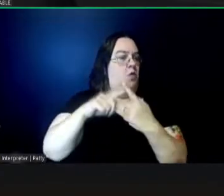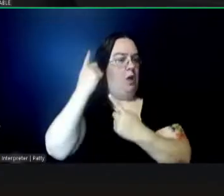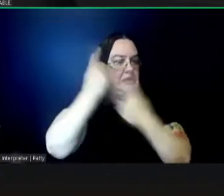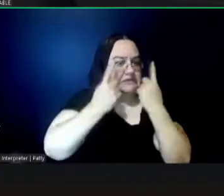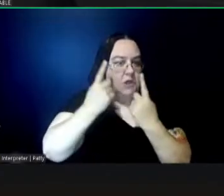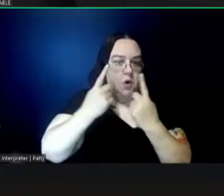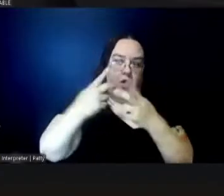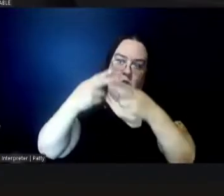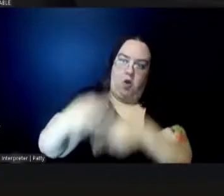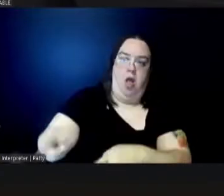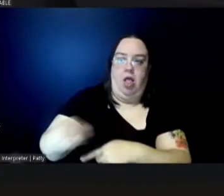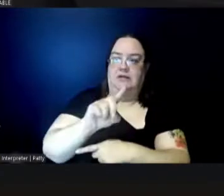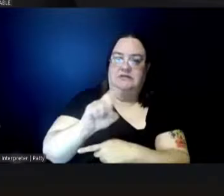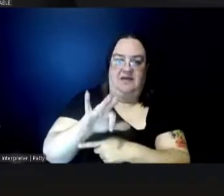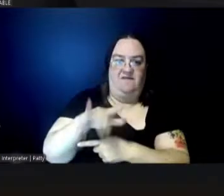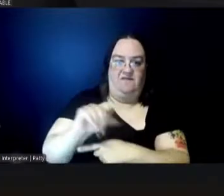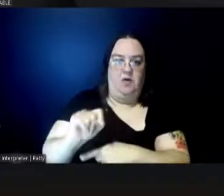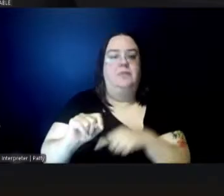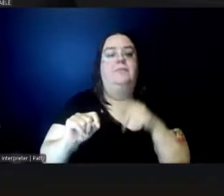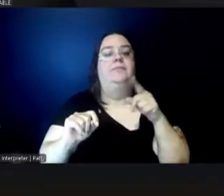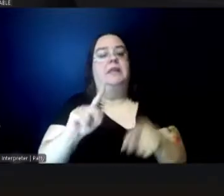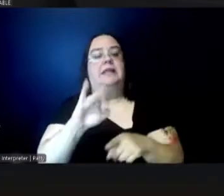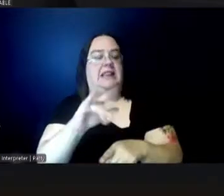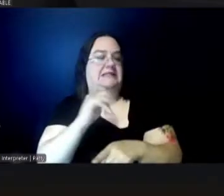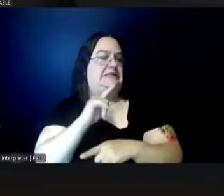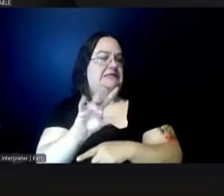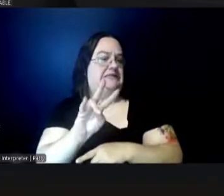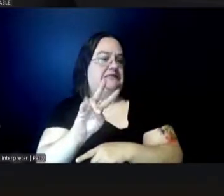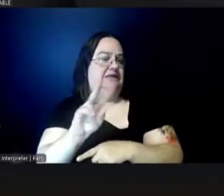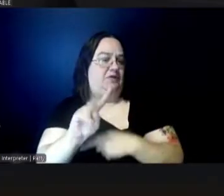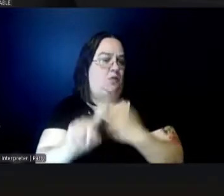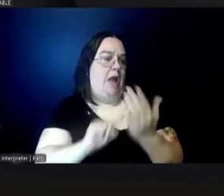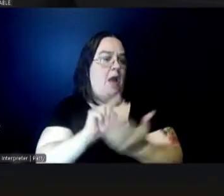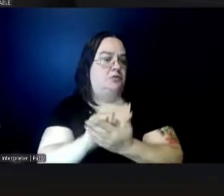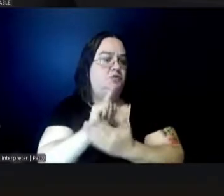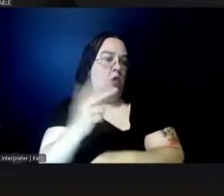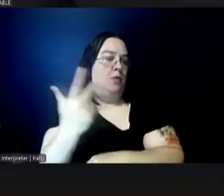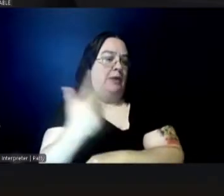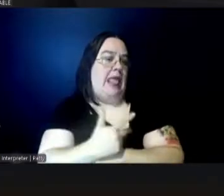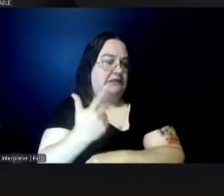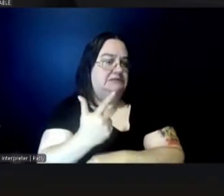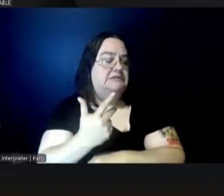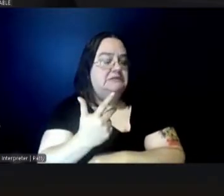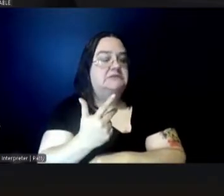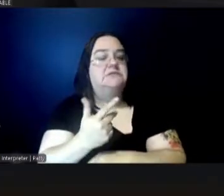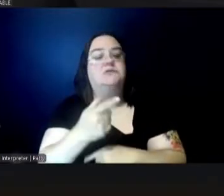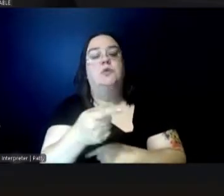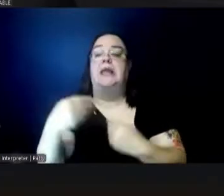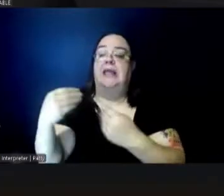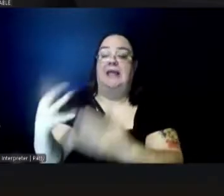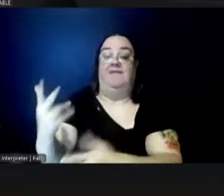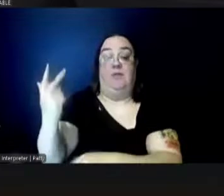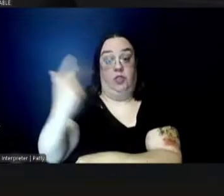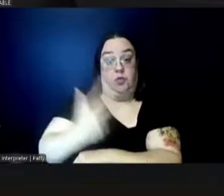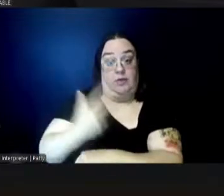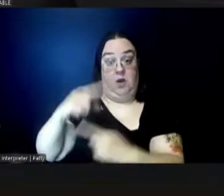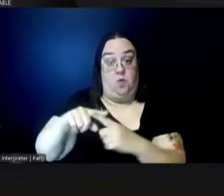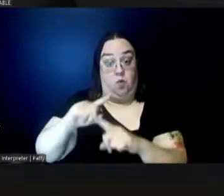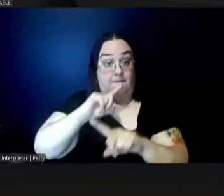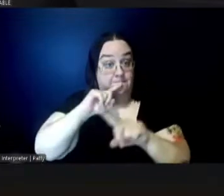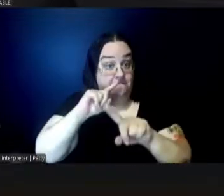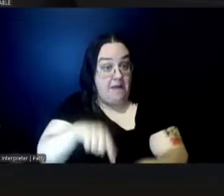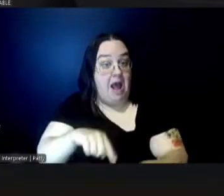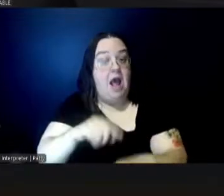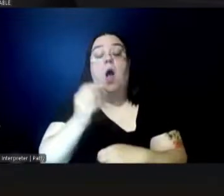company? It's 72 hours, so it's 3 days. You give them 3 days to reply, respond,